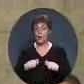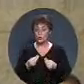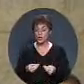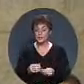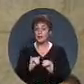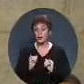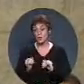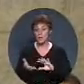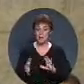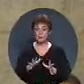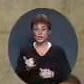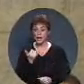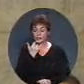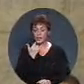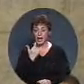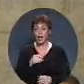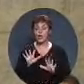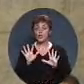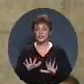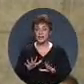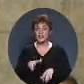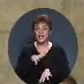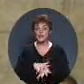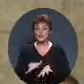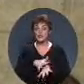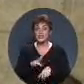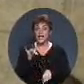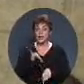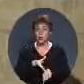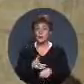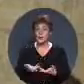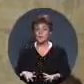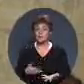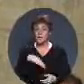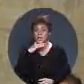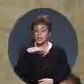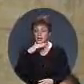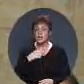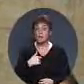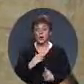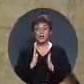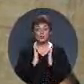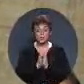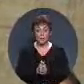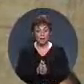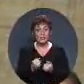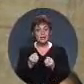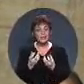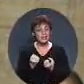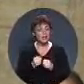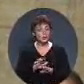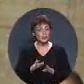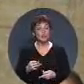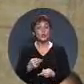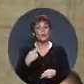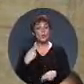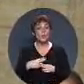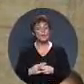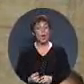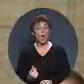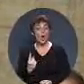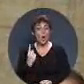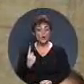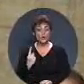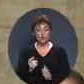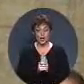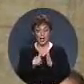Irresponsible persons caused the scandal of contaminated blood in the past. I'm asking him to name